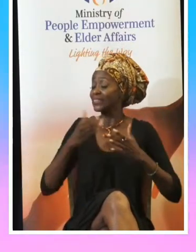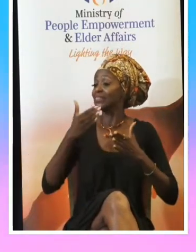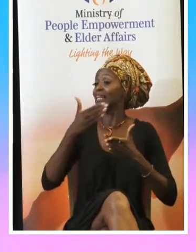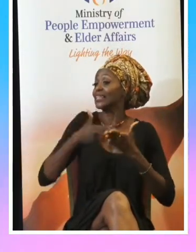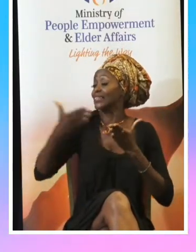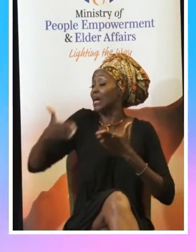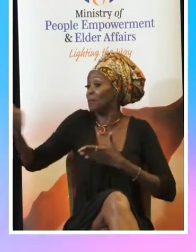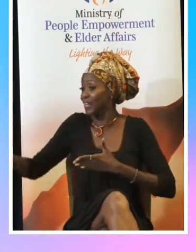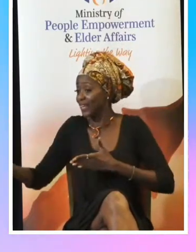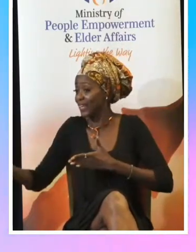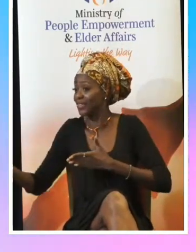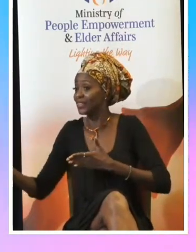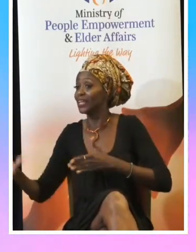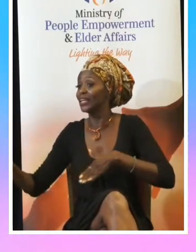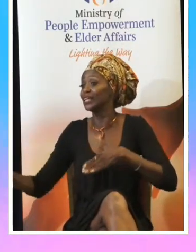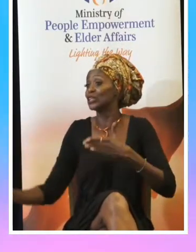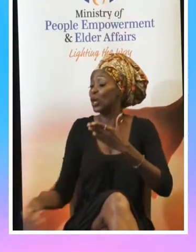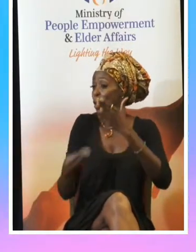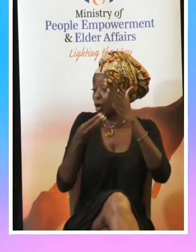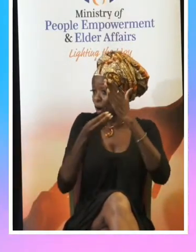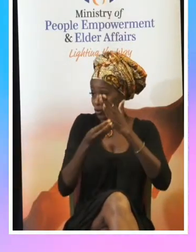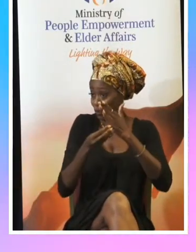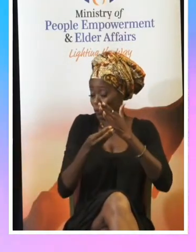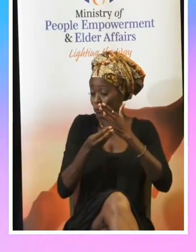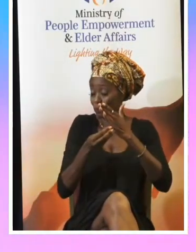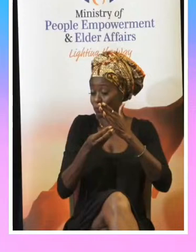country and just toward life in itself.